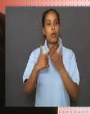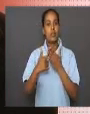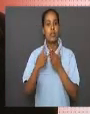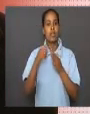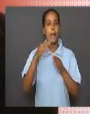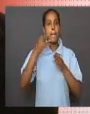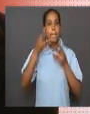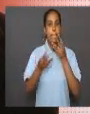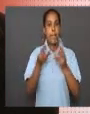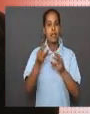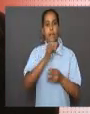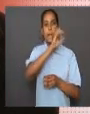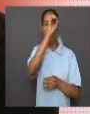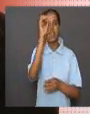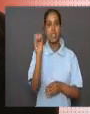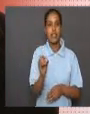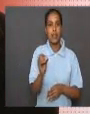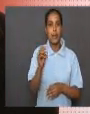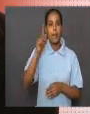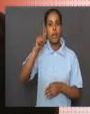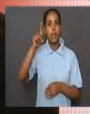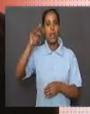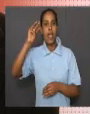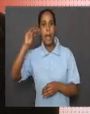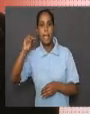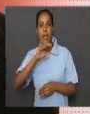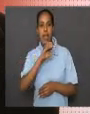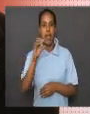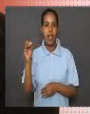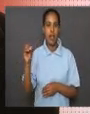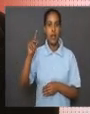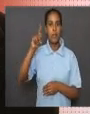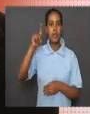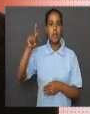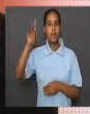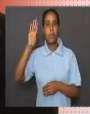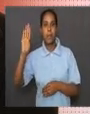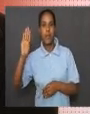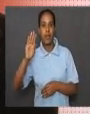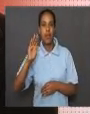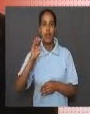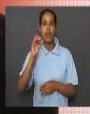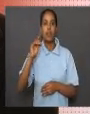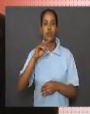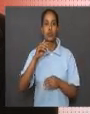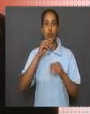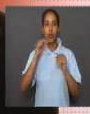mass percentage, ppm and ppb, of